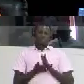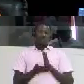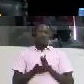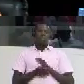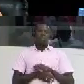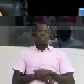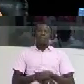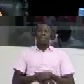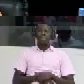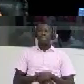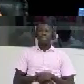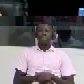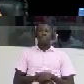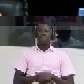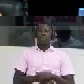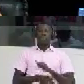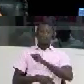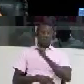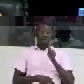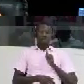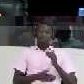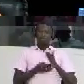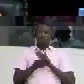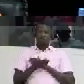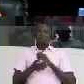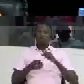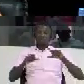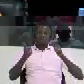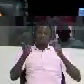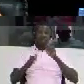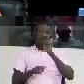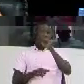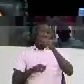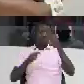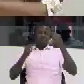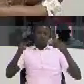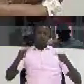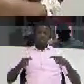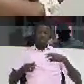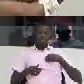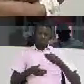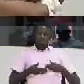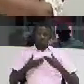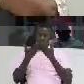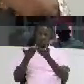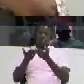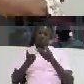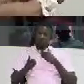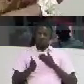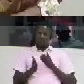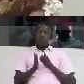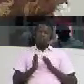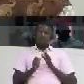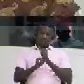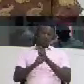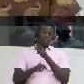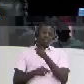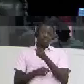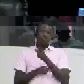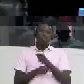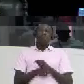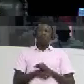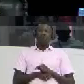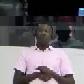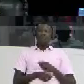true. And before we begin your testimony, I just want to provide you with some guidelines to help you as